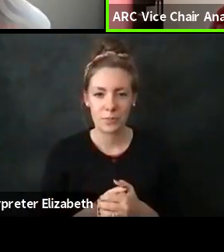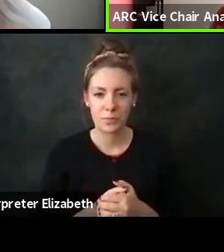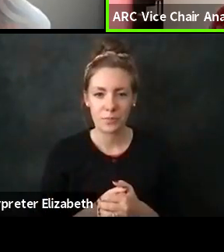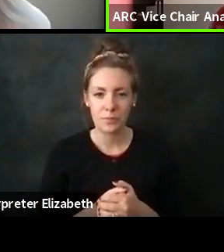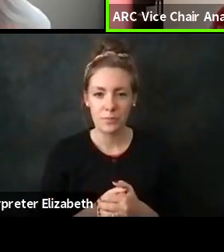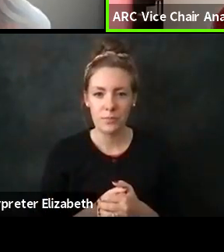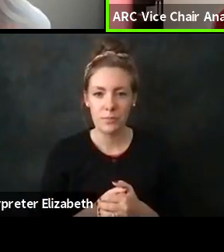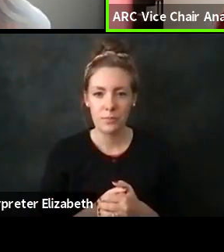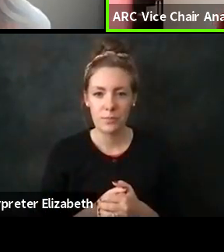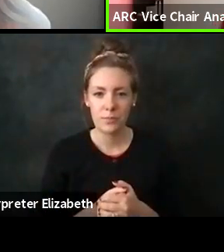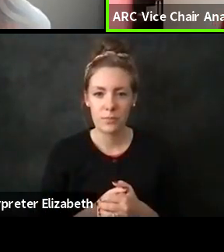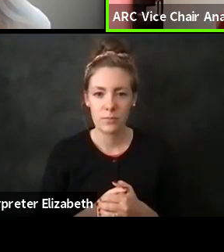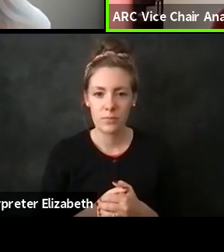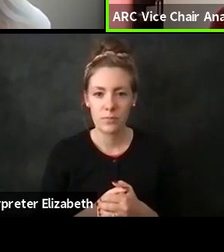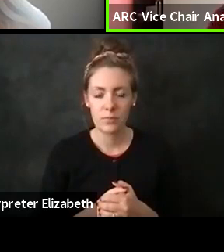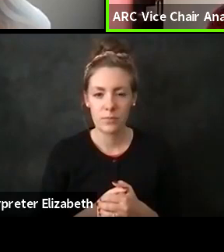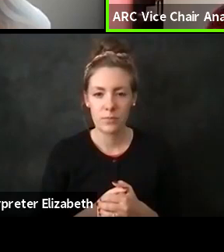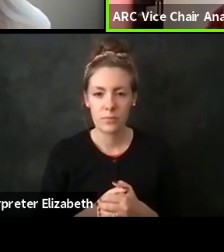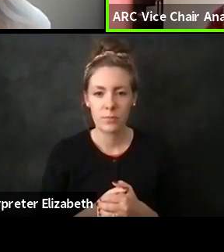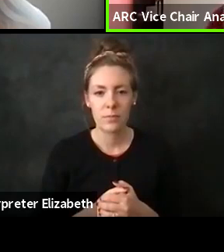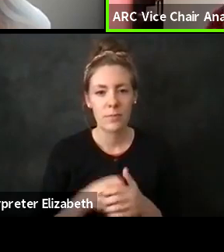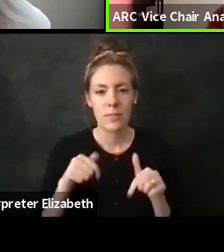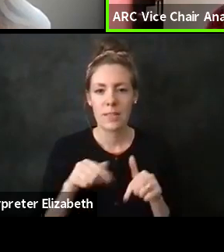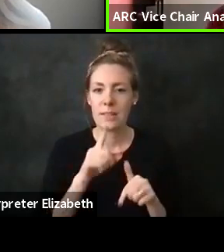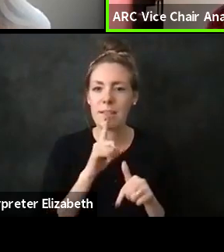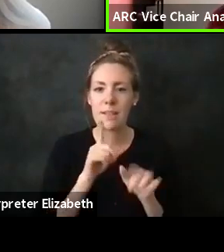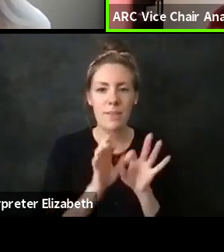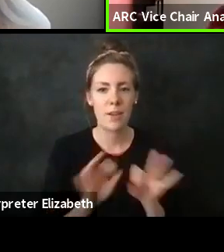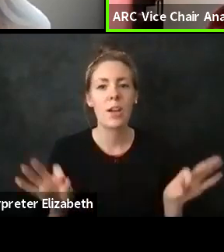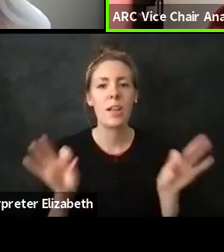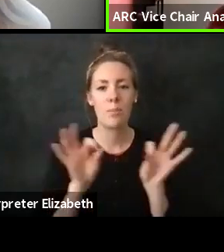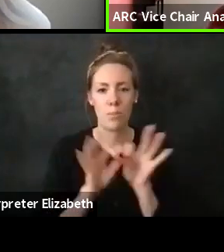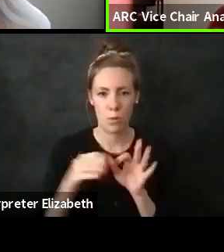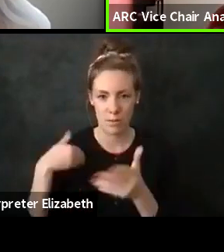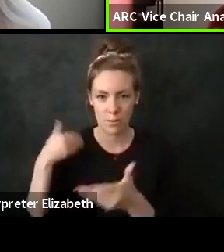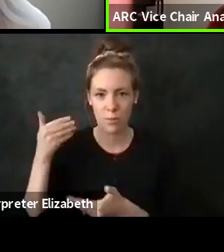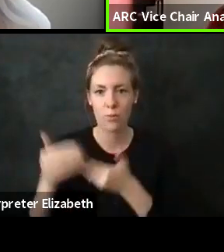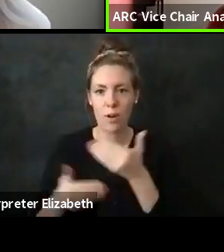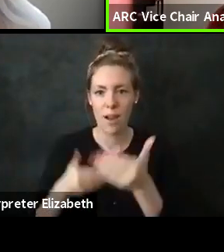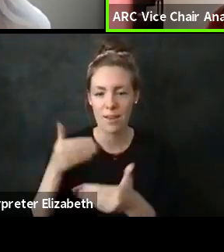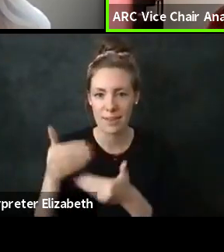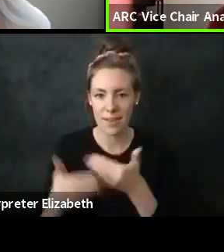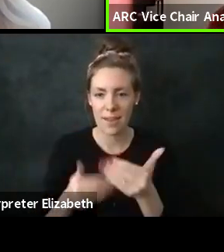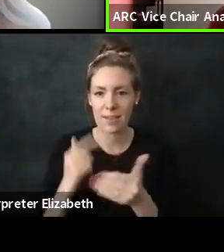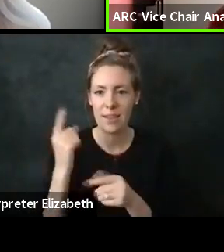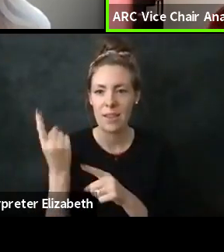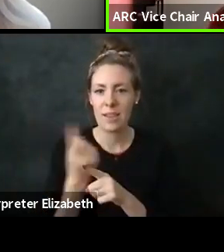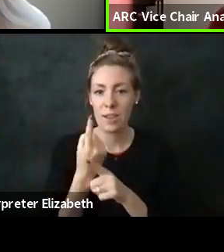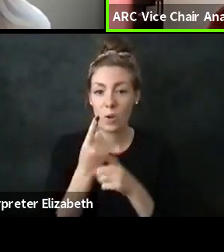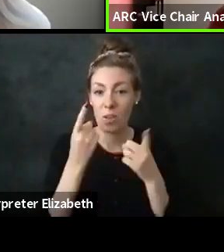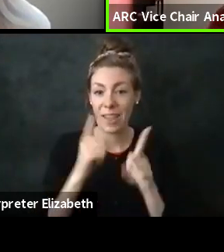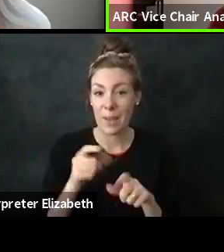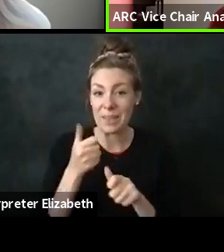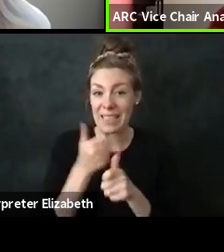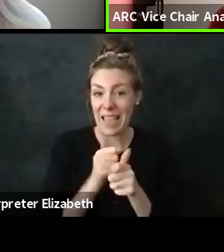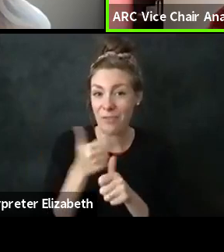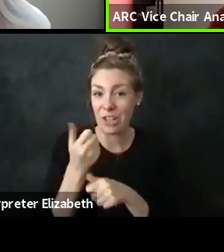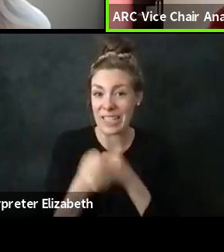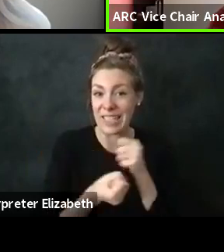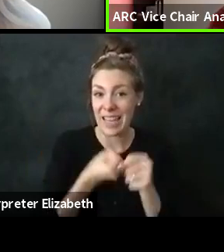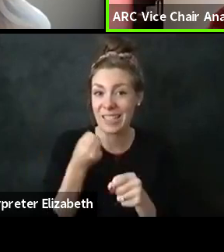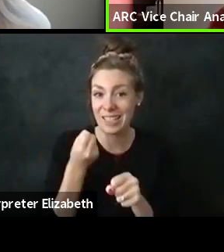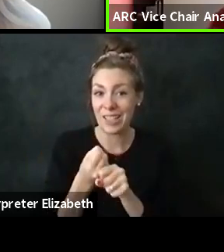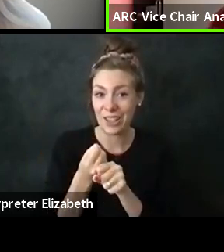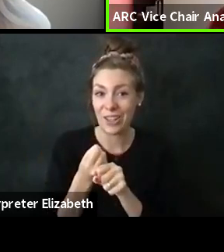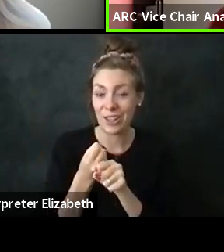Commissioner and Chair Sheffield has said, a very important process. It only happens every 10 years. And this